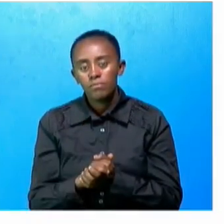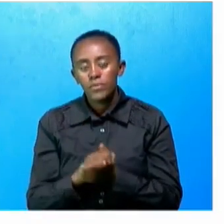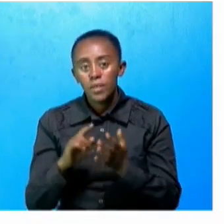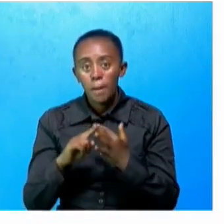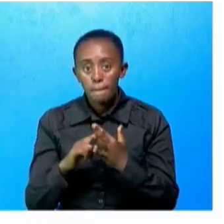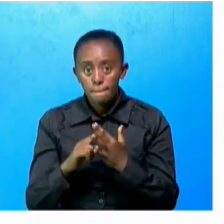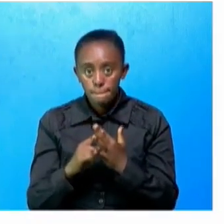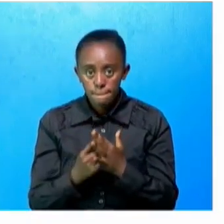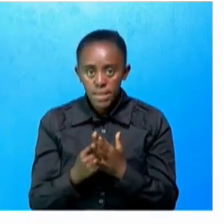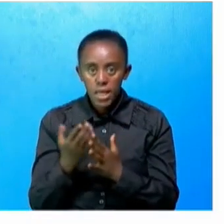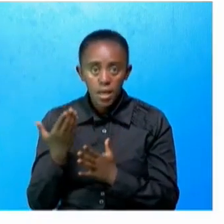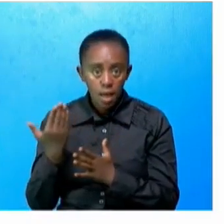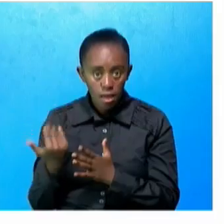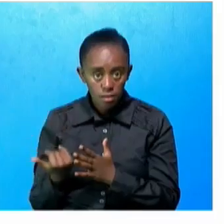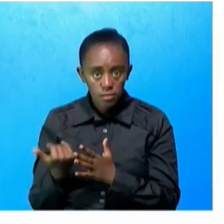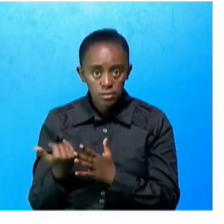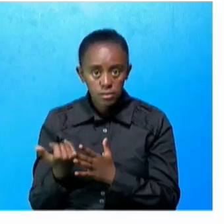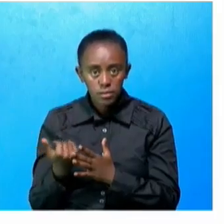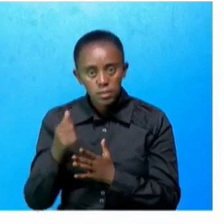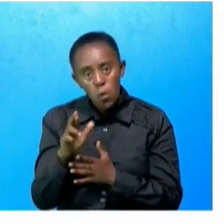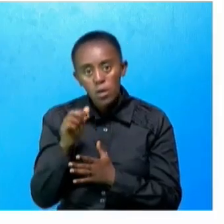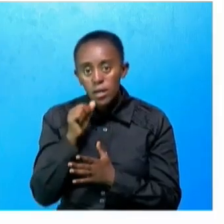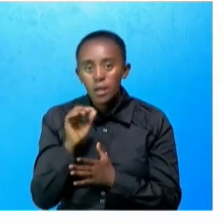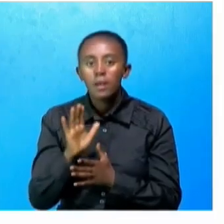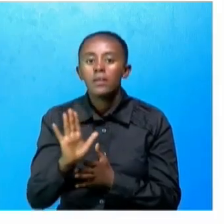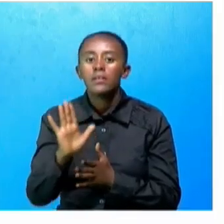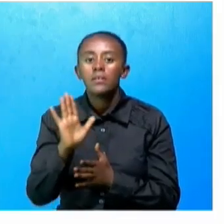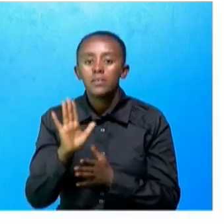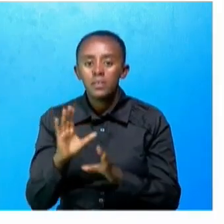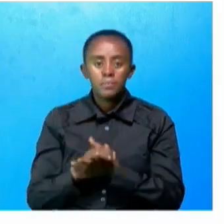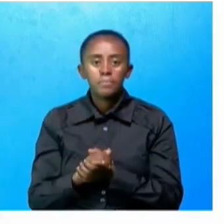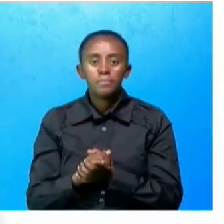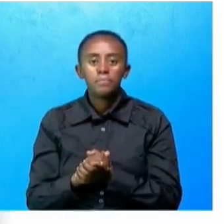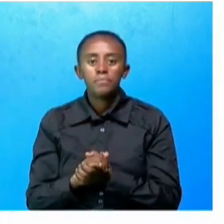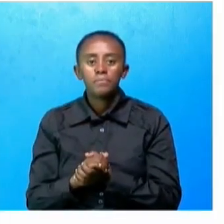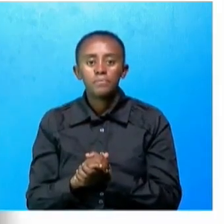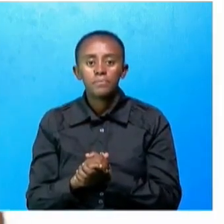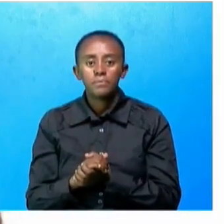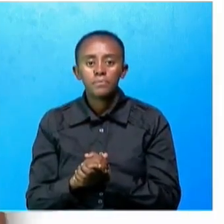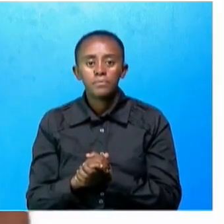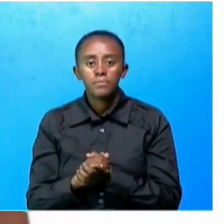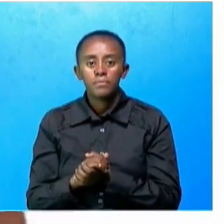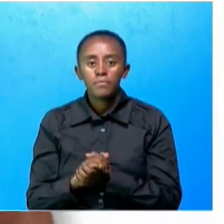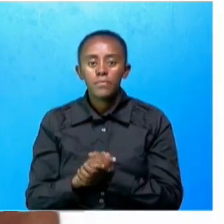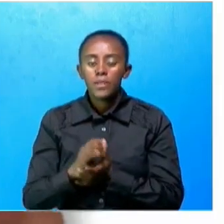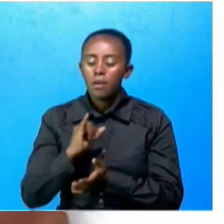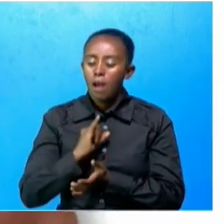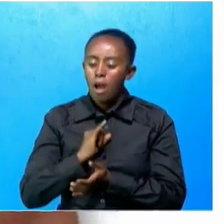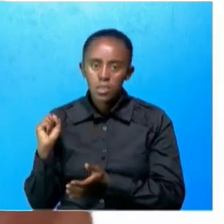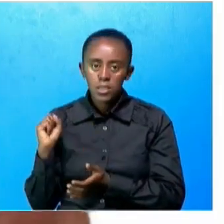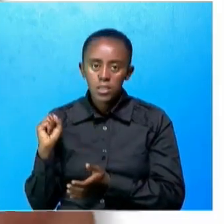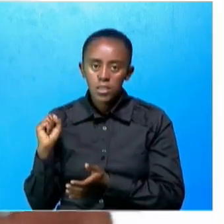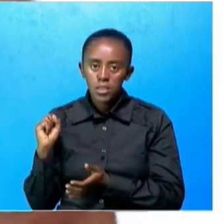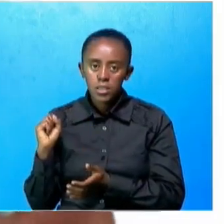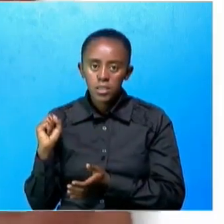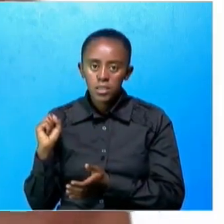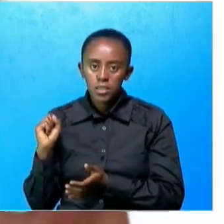began his or her class, I was